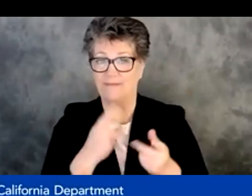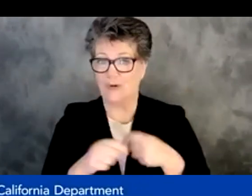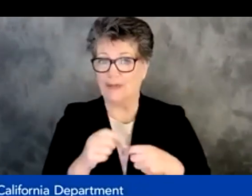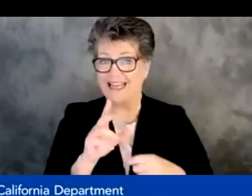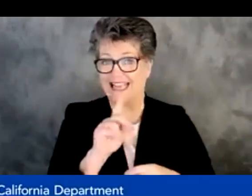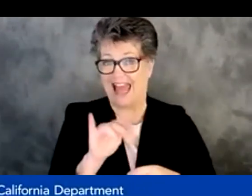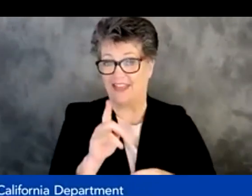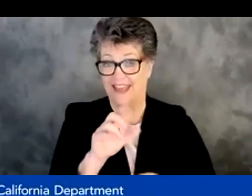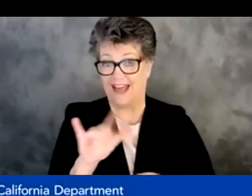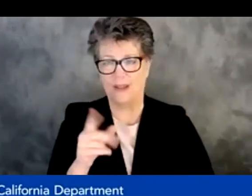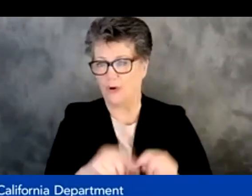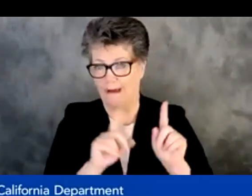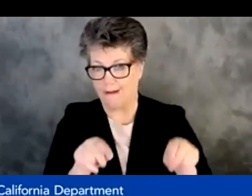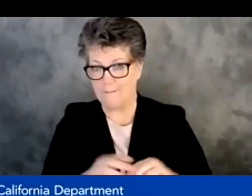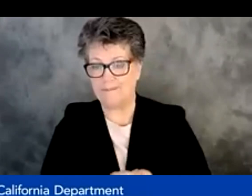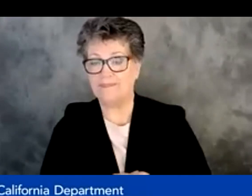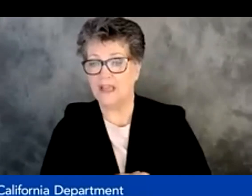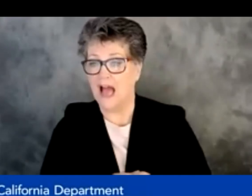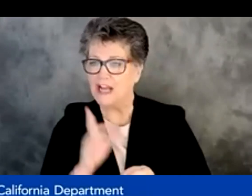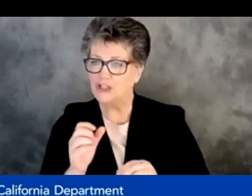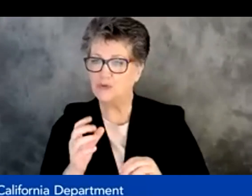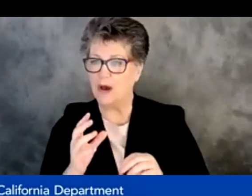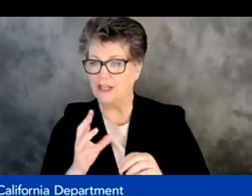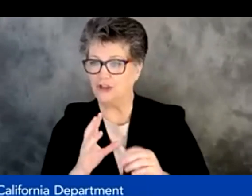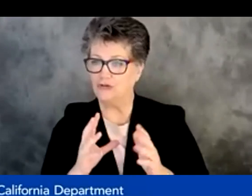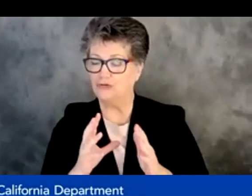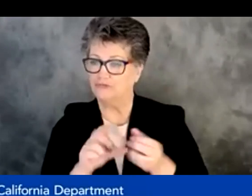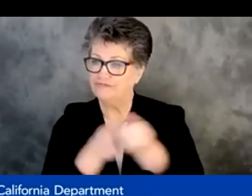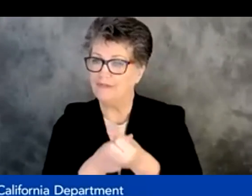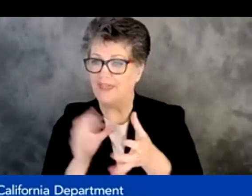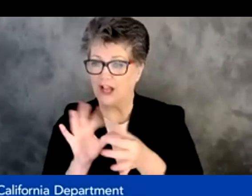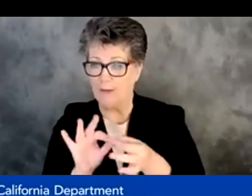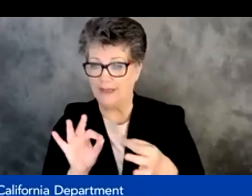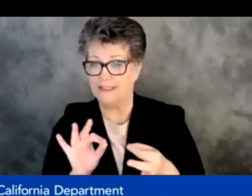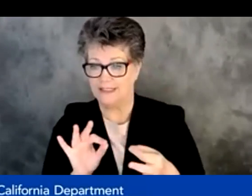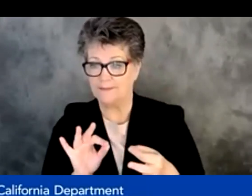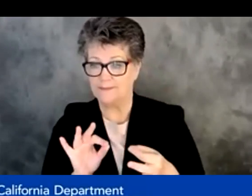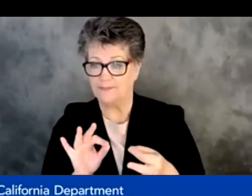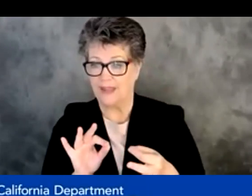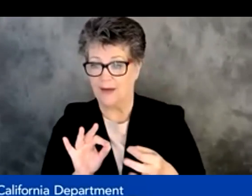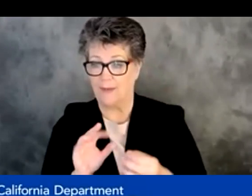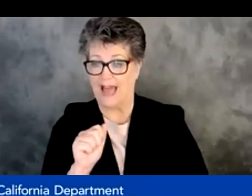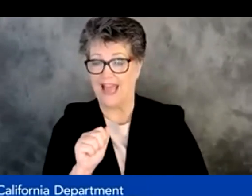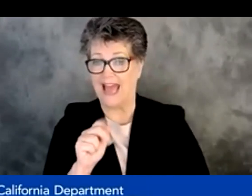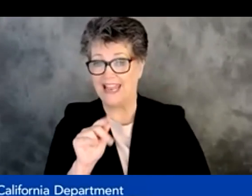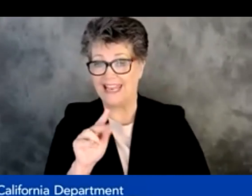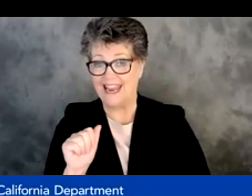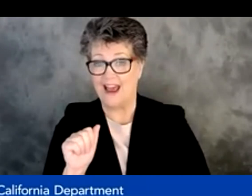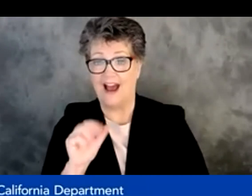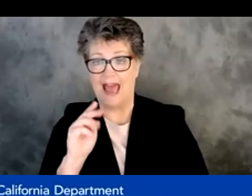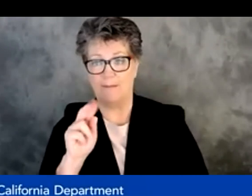And I wanted to just echo the comments by, first off, by Nina and by Marty